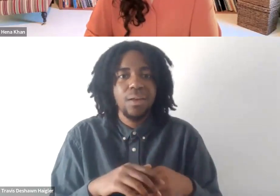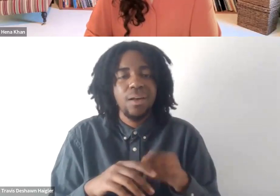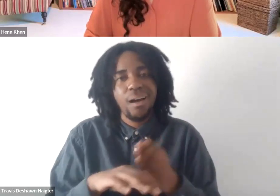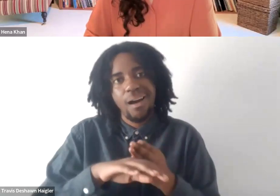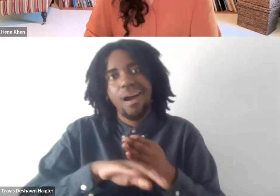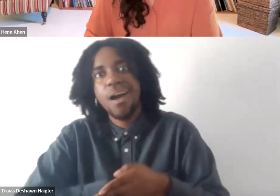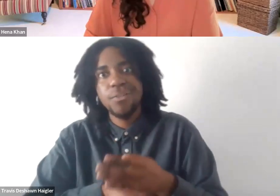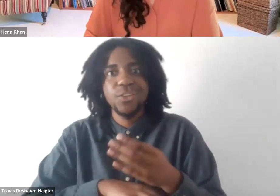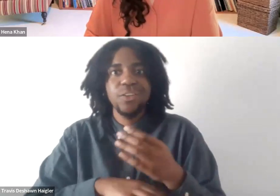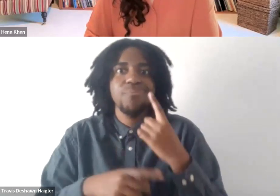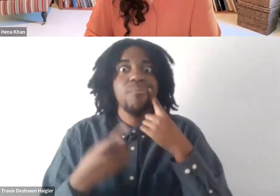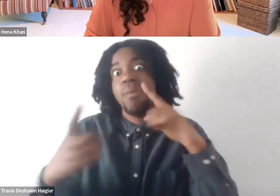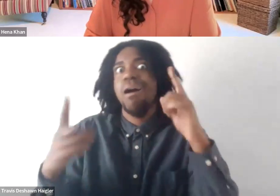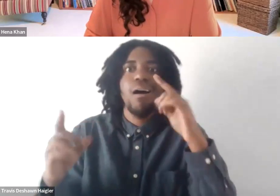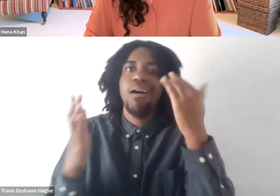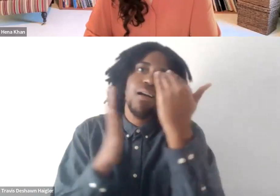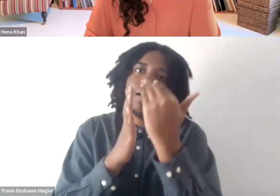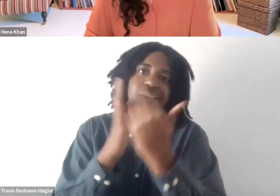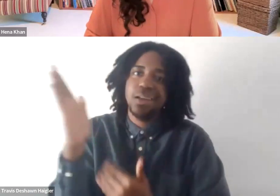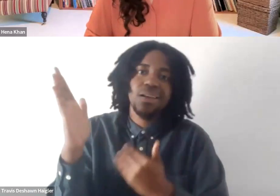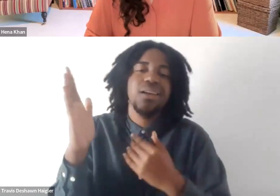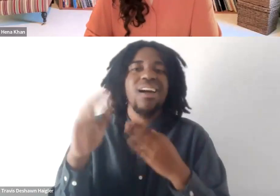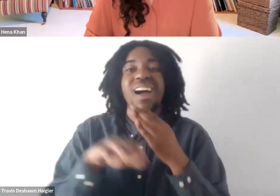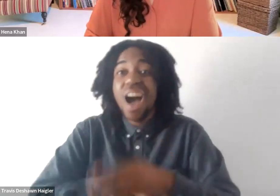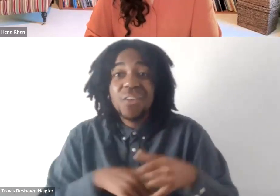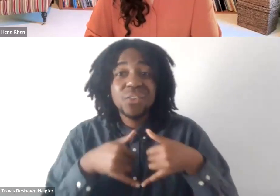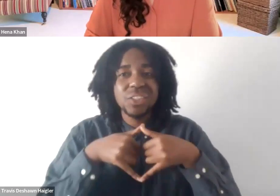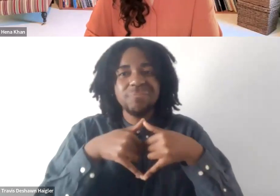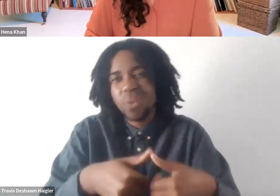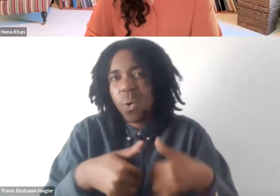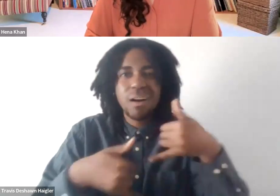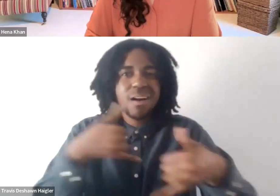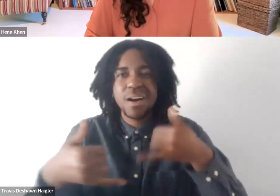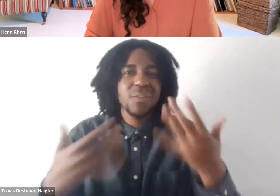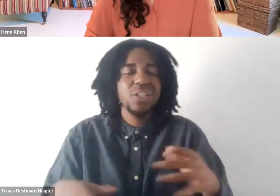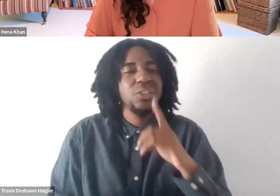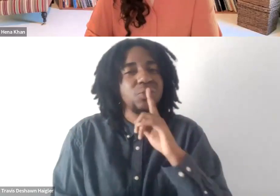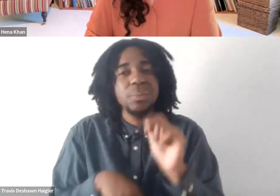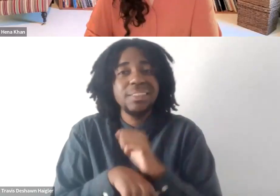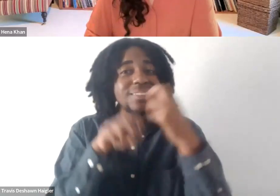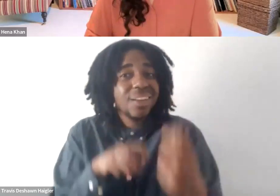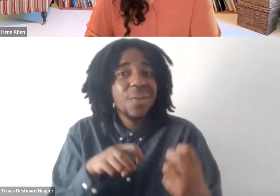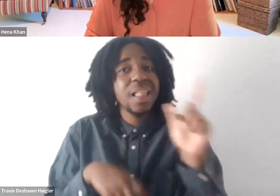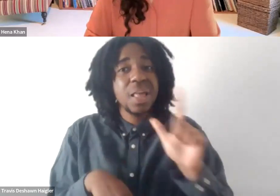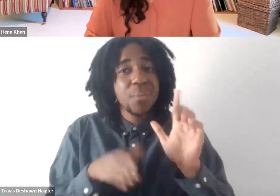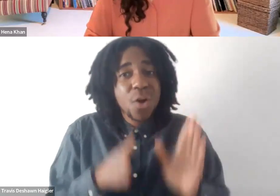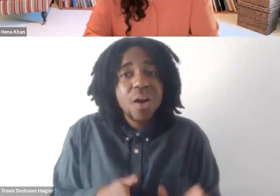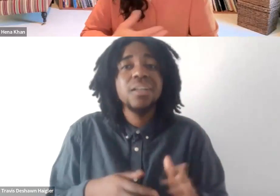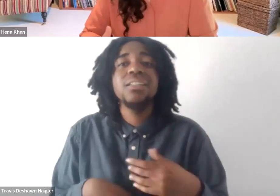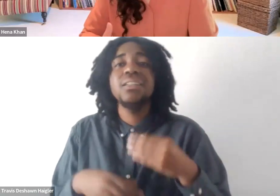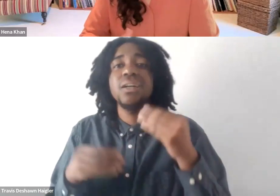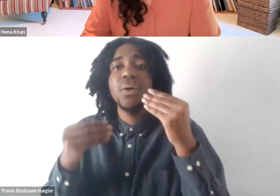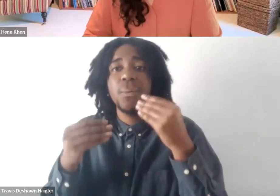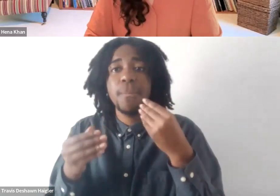the lists that are created and the awards, and really talk to librarians and booksellers about the books that